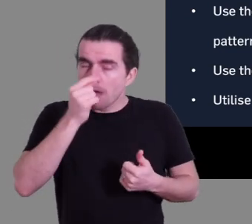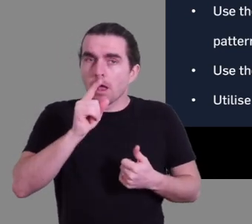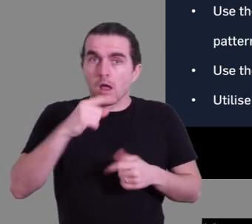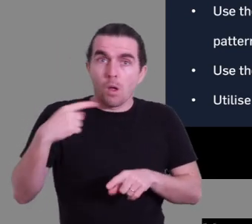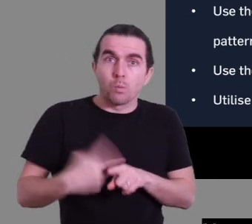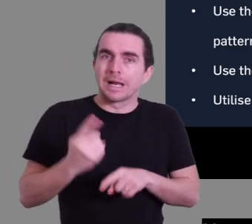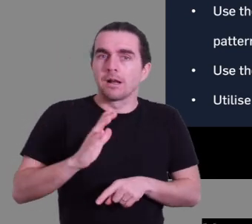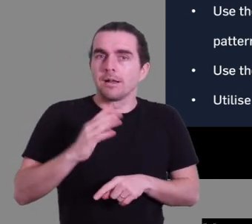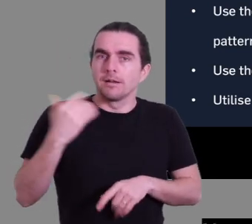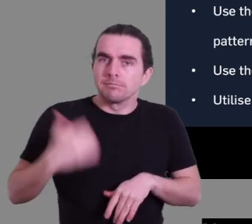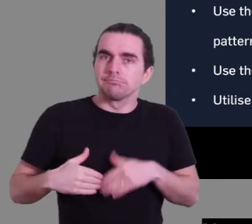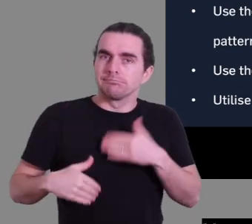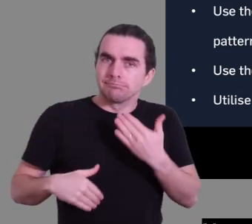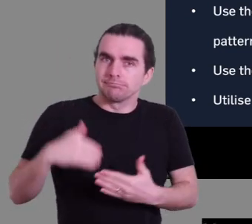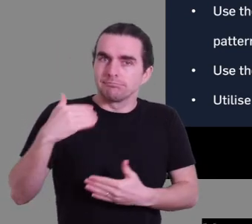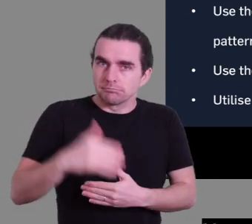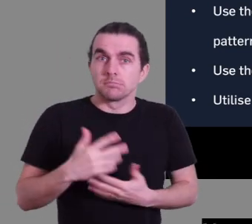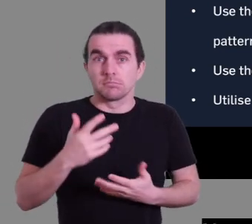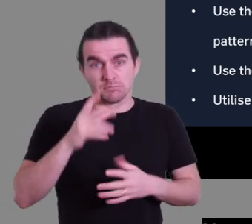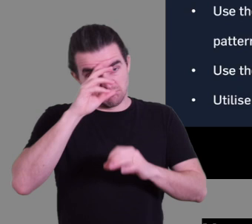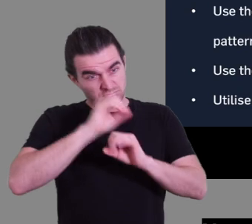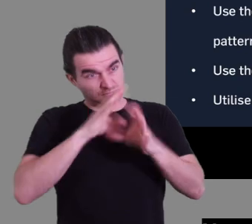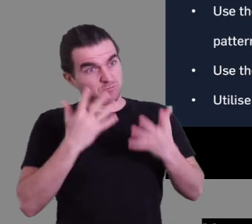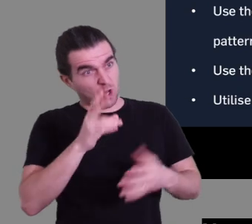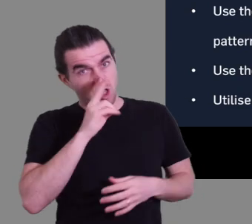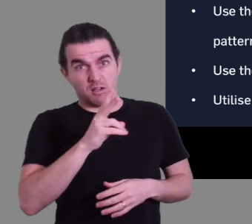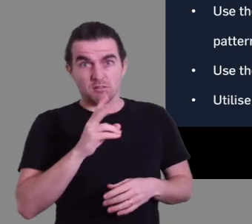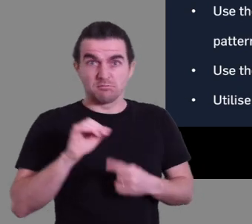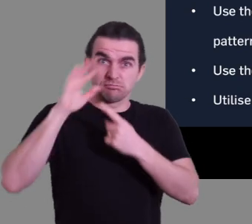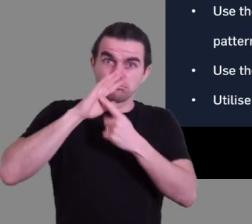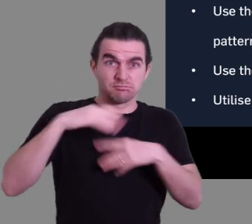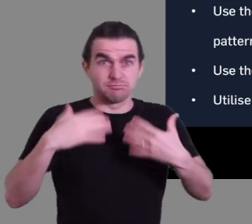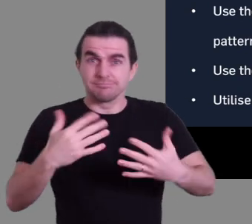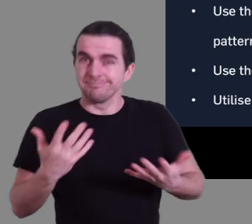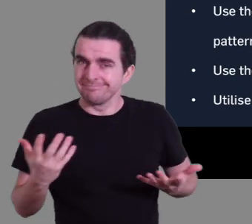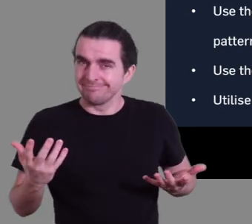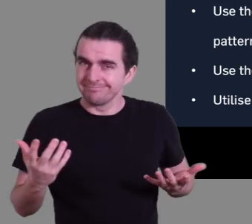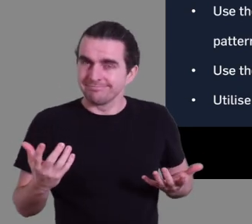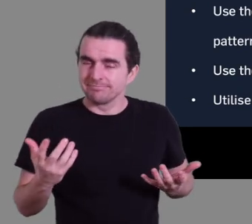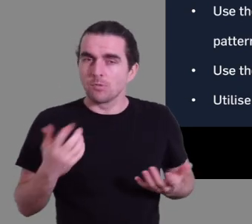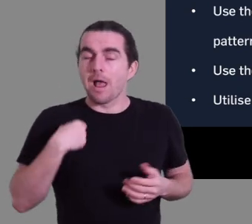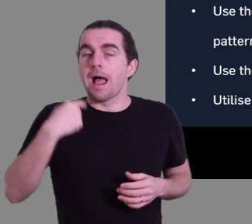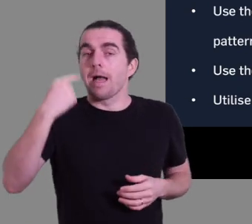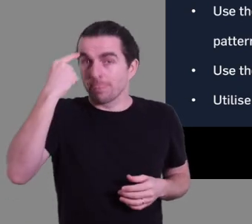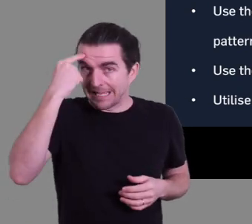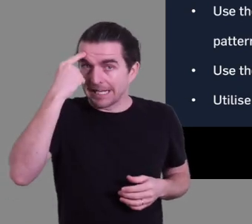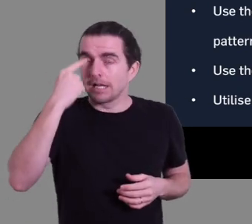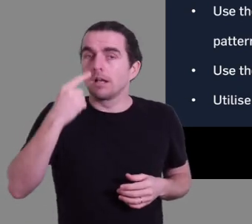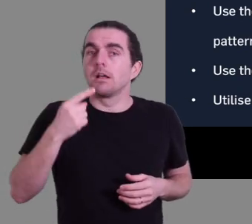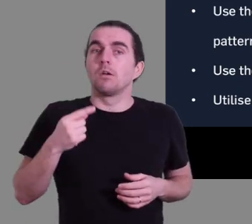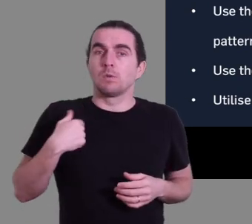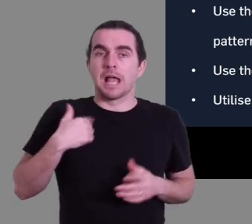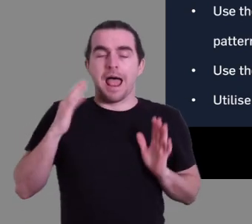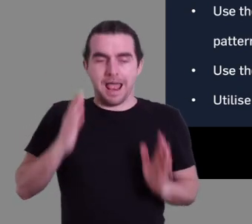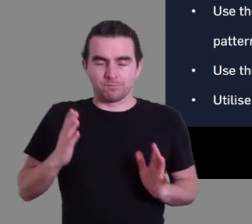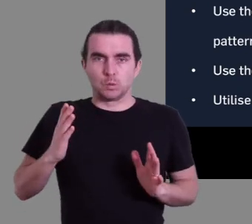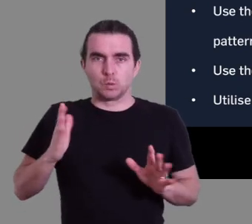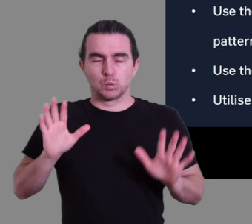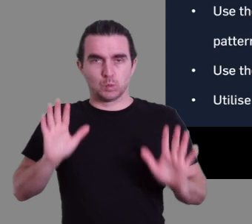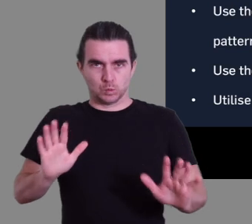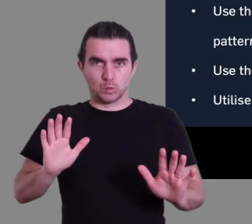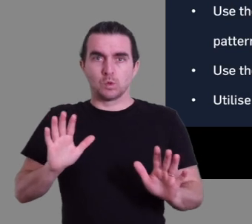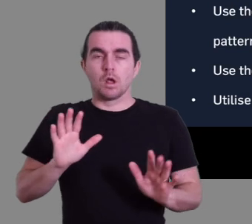the time. Now, once he got the idea, now he was in business. And I think that's what we have to think